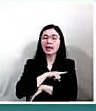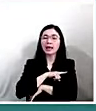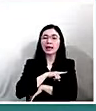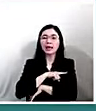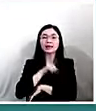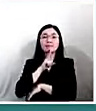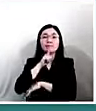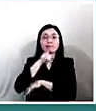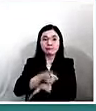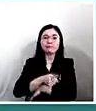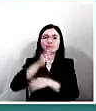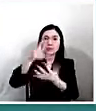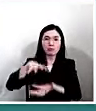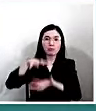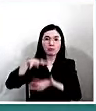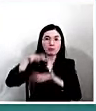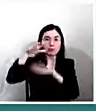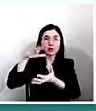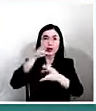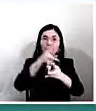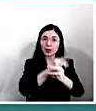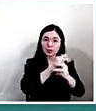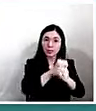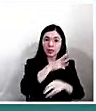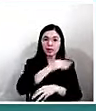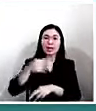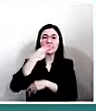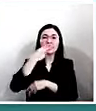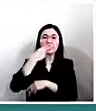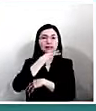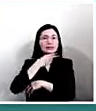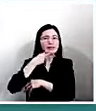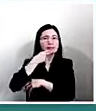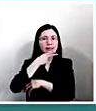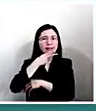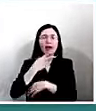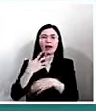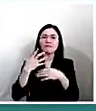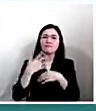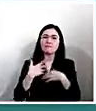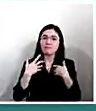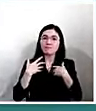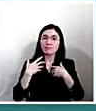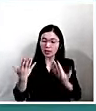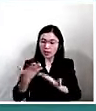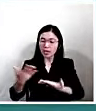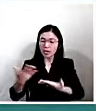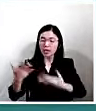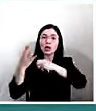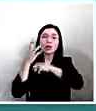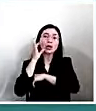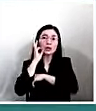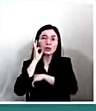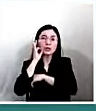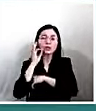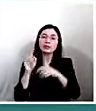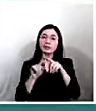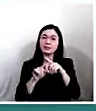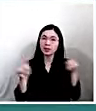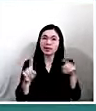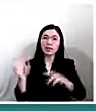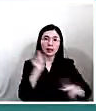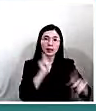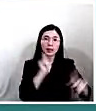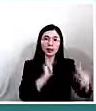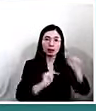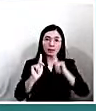flow with milk and honey, and there is its fruit. However, the people who are